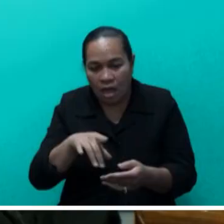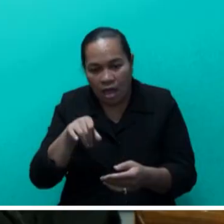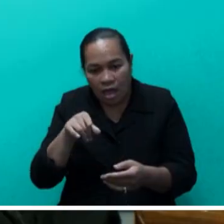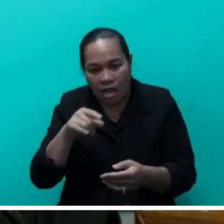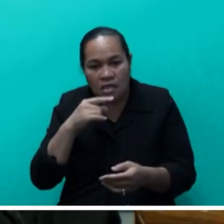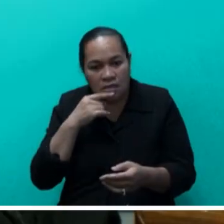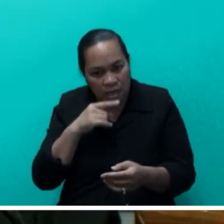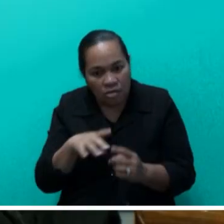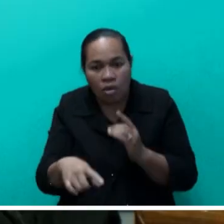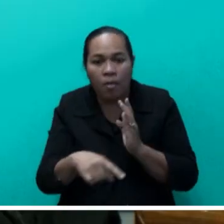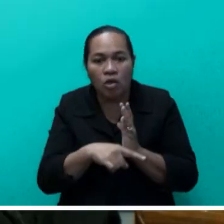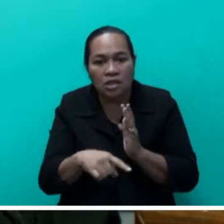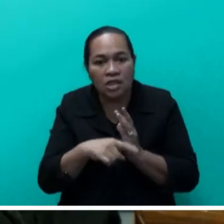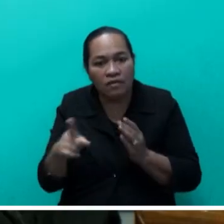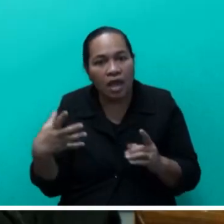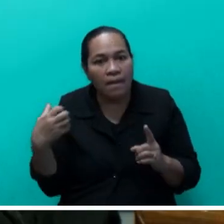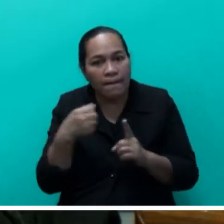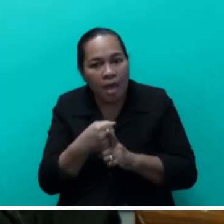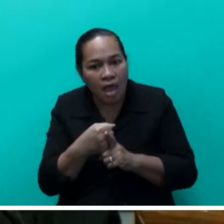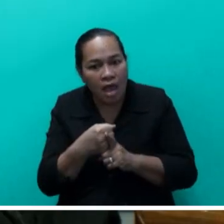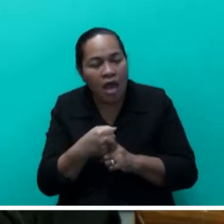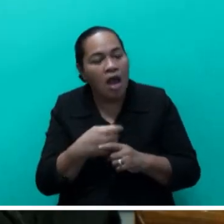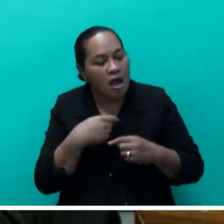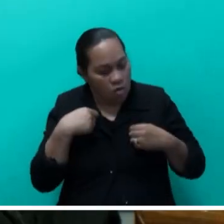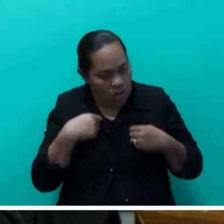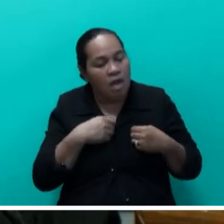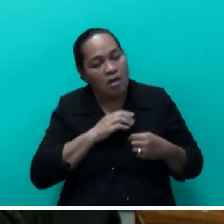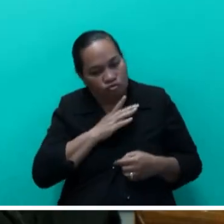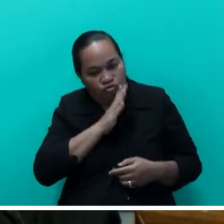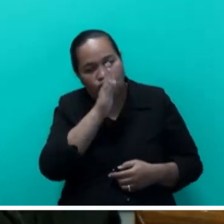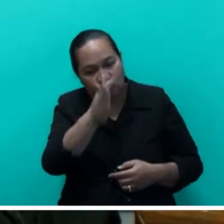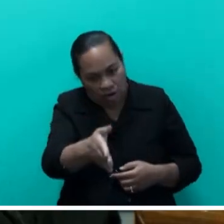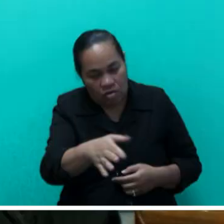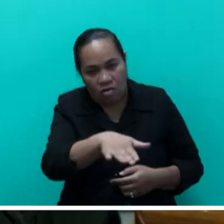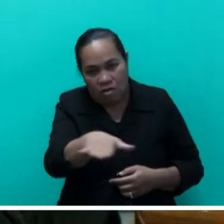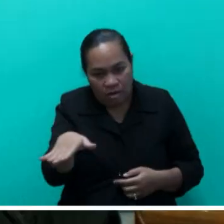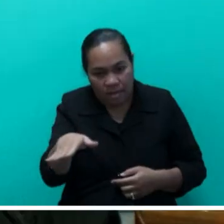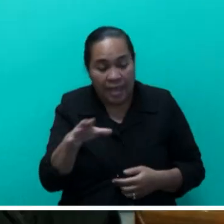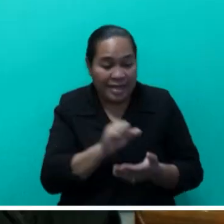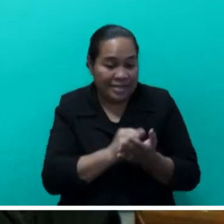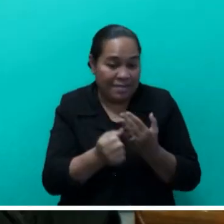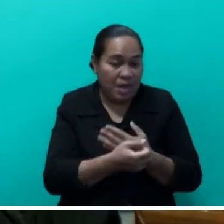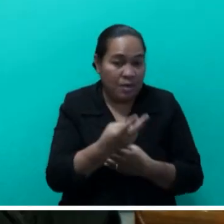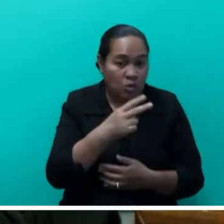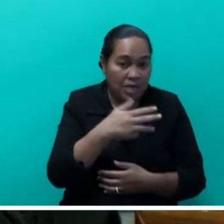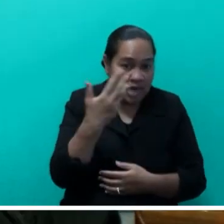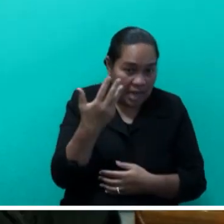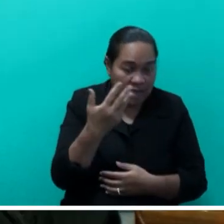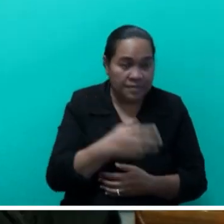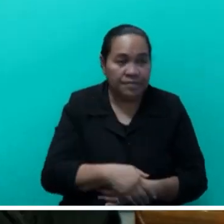positive impact of bringing this vital service directly to the people of Fiji. From September 25th